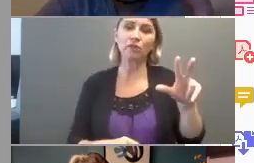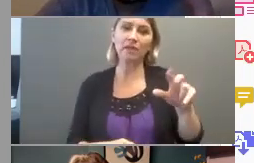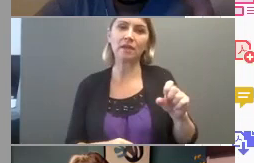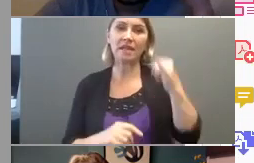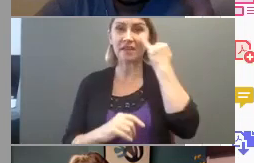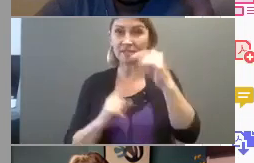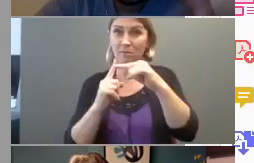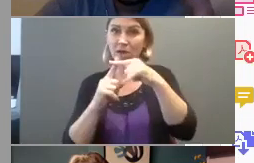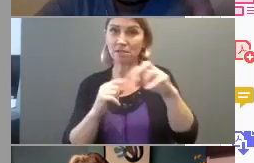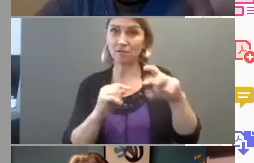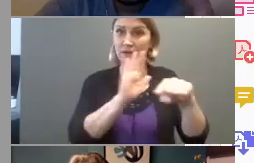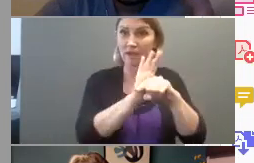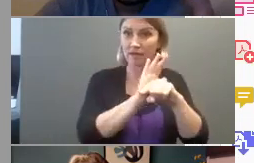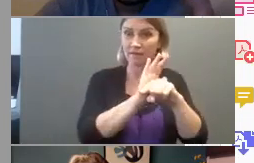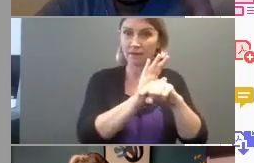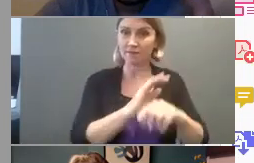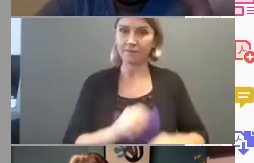or negative?